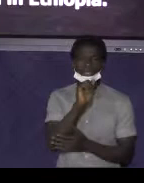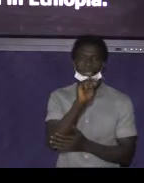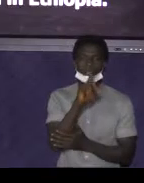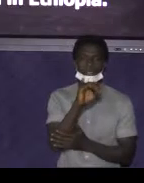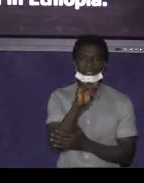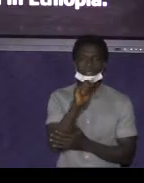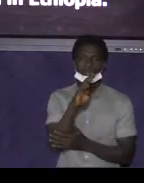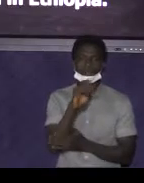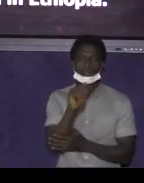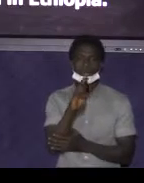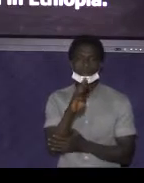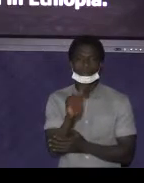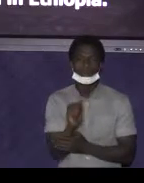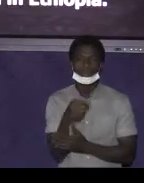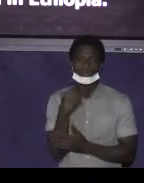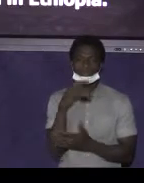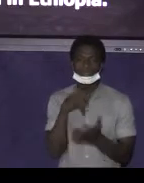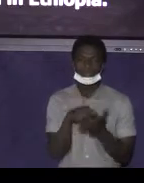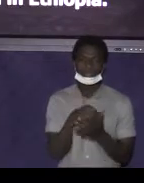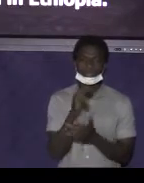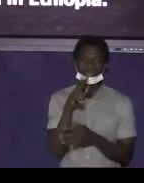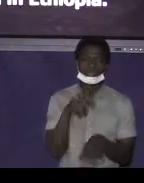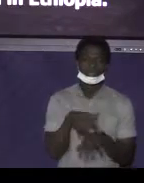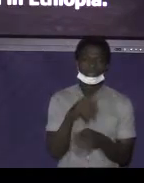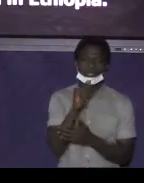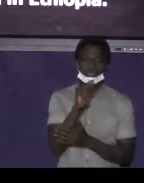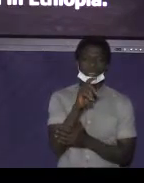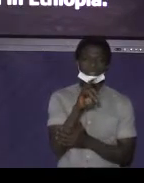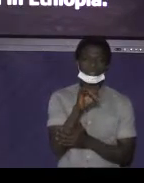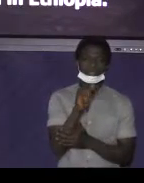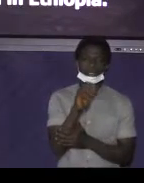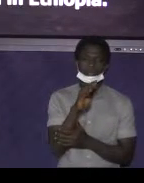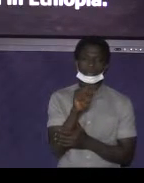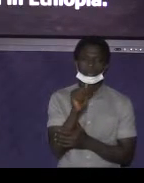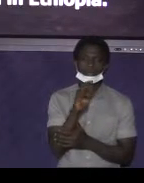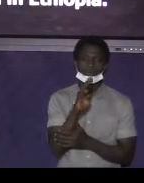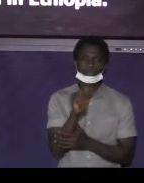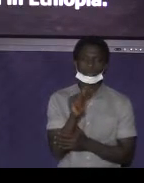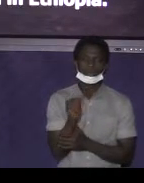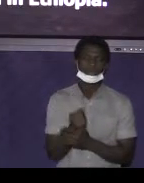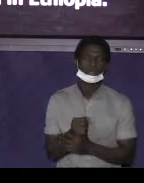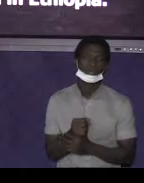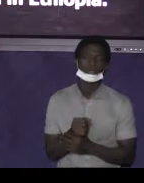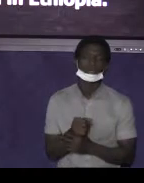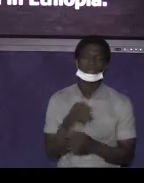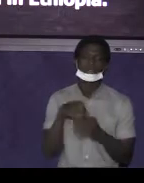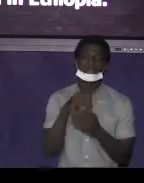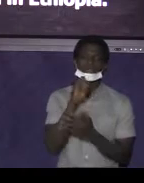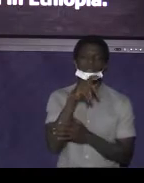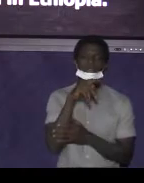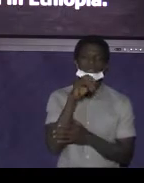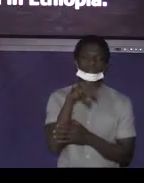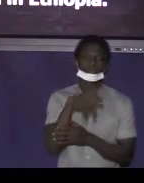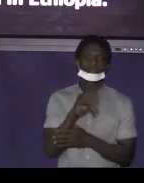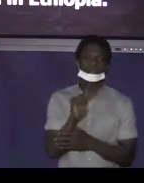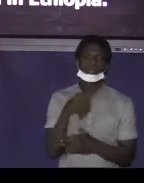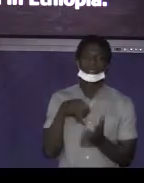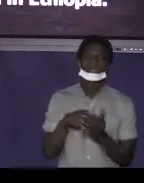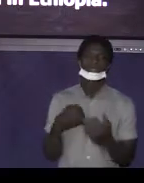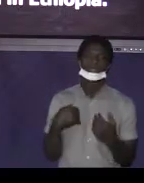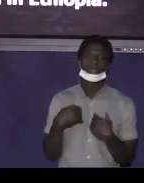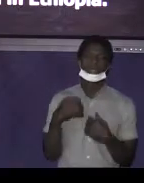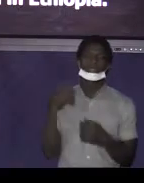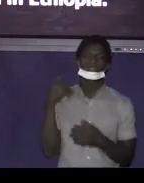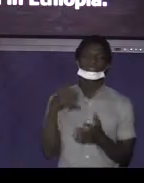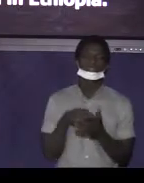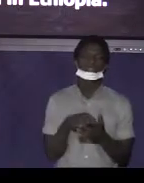Say Addis Ababa. Say it three times. Addis Ababa, Addis Ababa, Addis Ababa. Good. In Ethiopia. So it